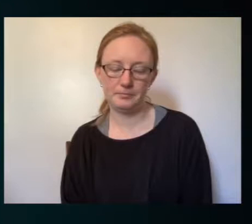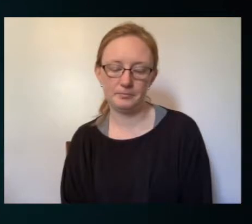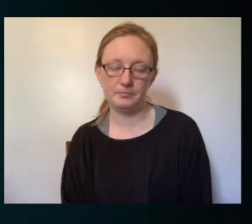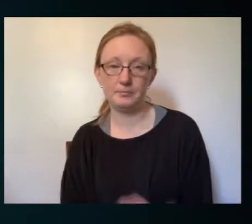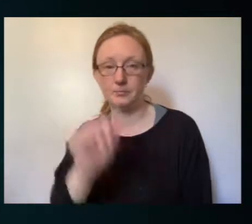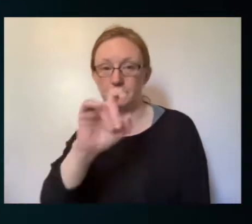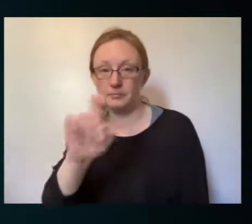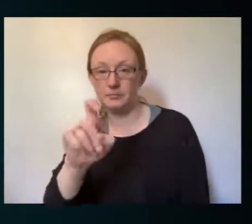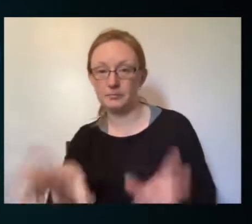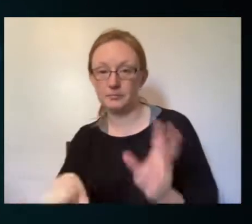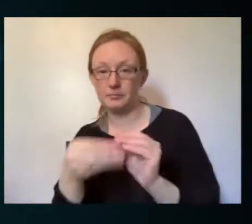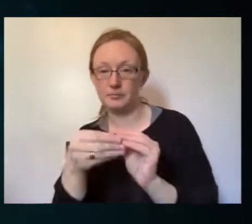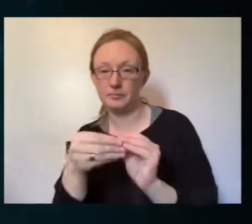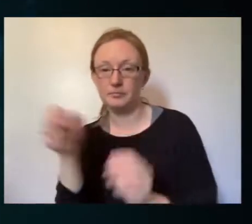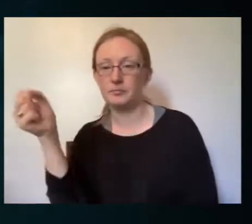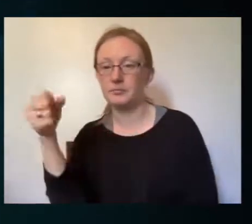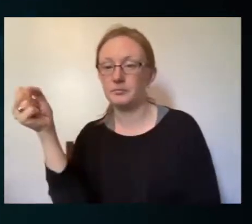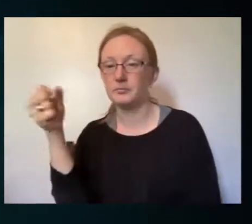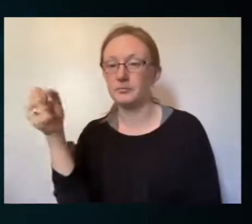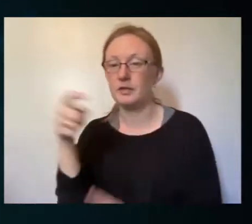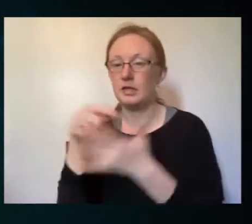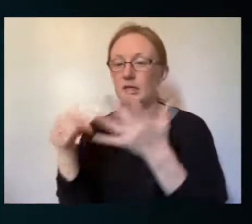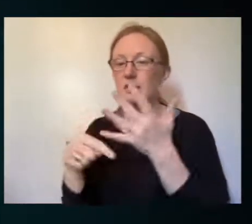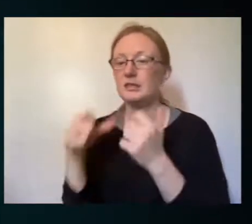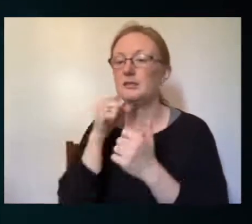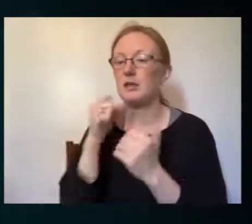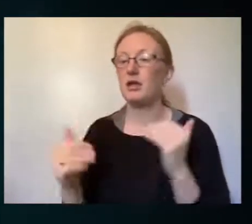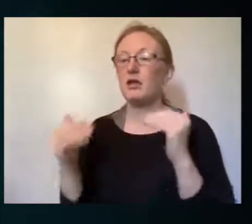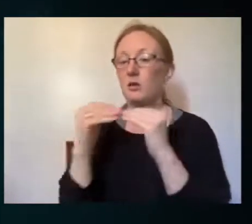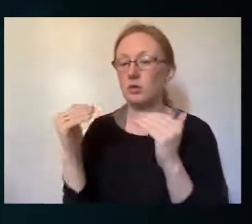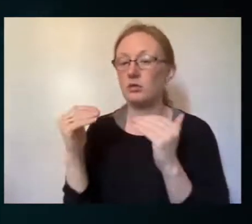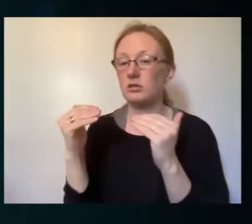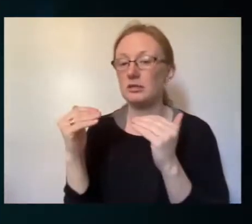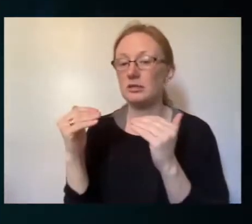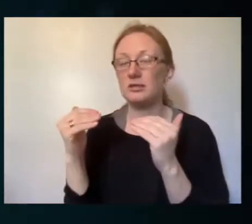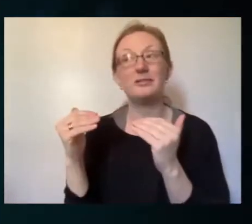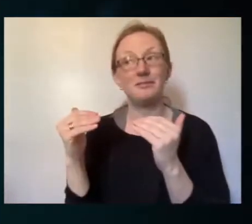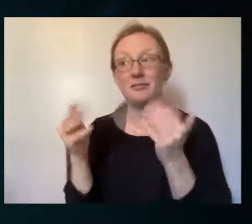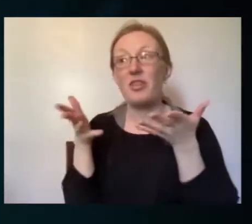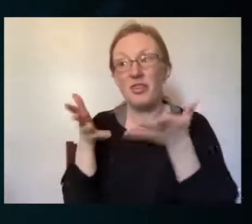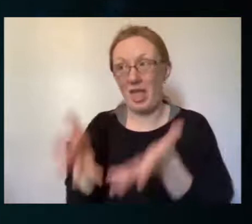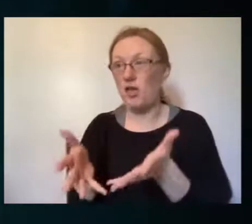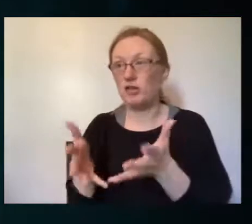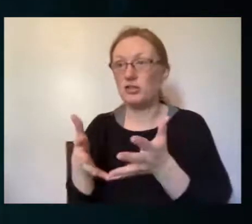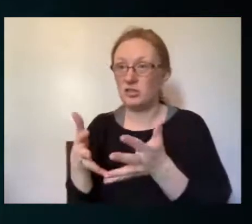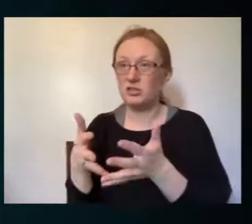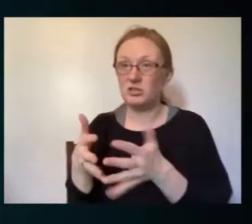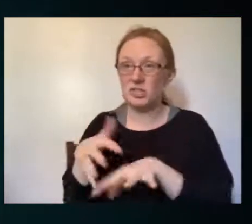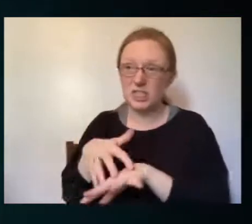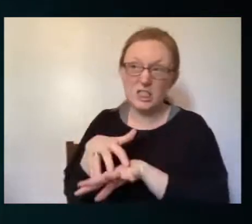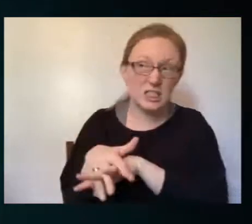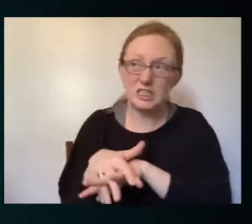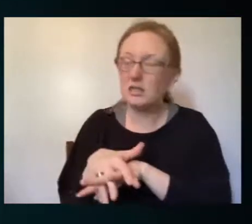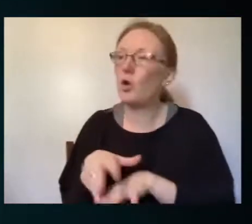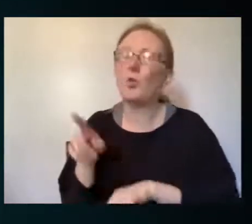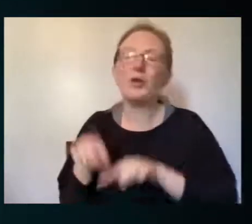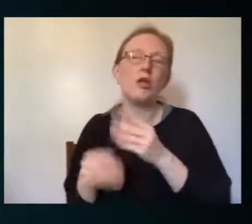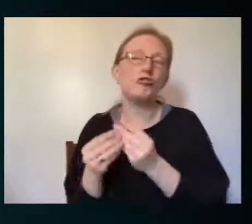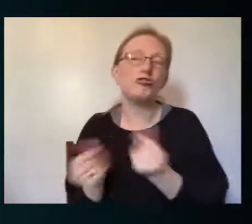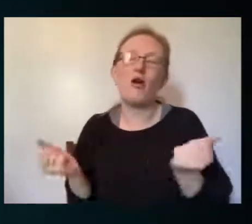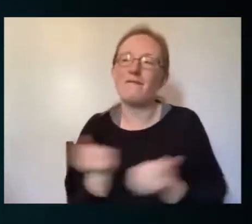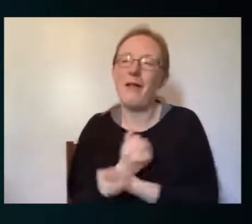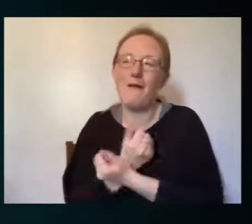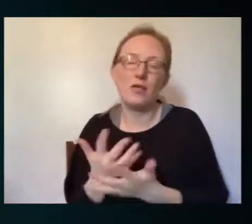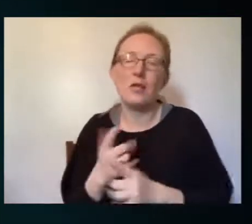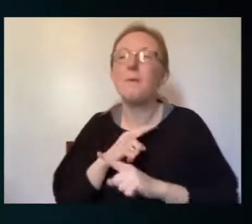Alex has added, yes, these inequities run through many of our infrastructures in so many ways. We're never going to solve them, but we need to